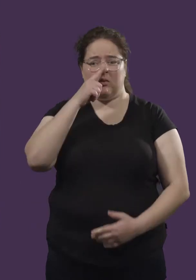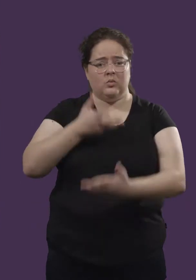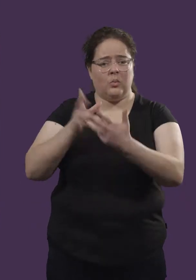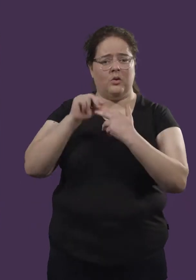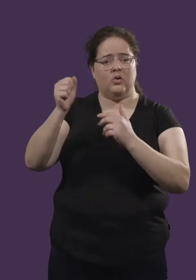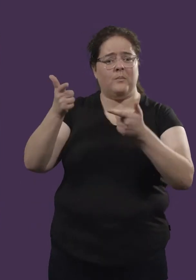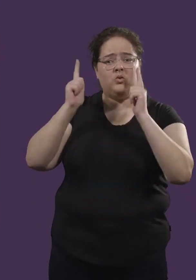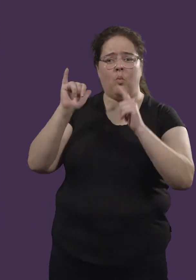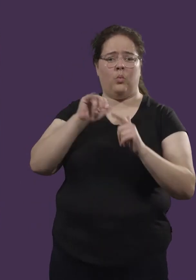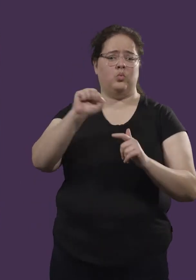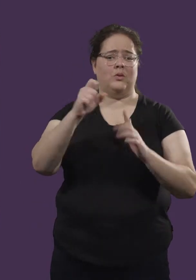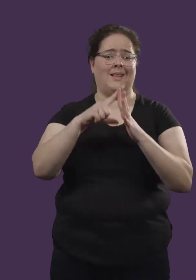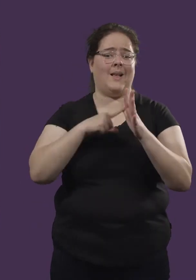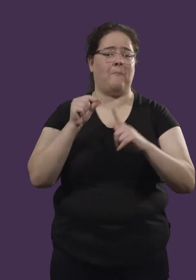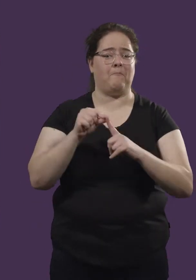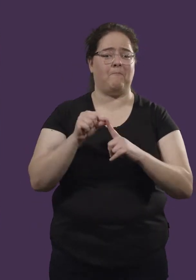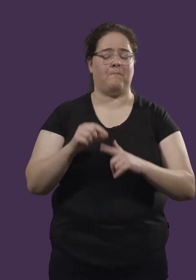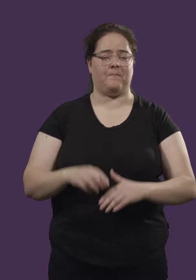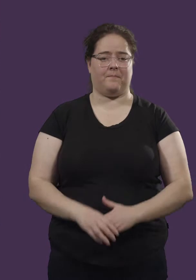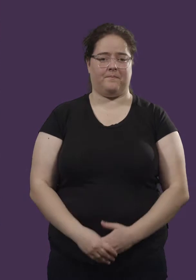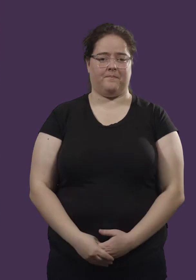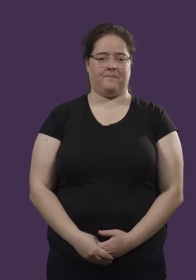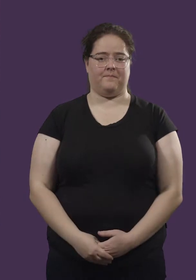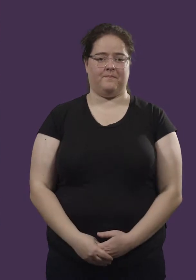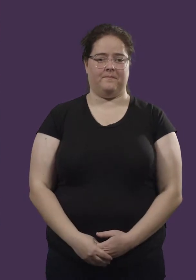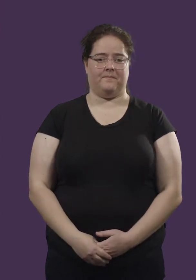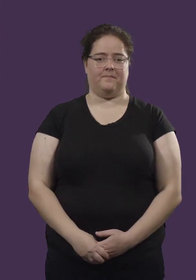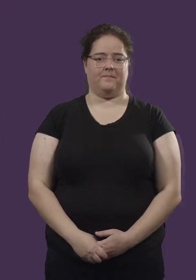You can talk to your manager or use your employee assistance program.